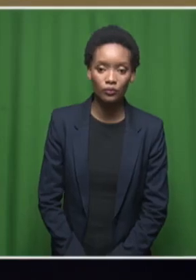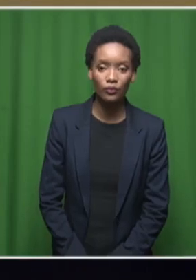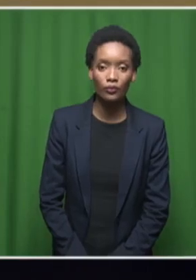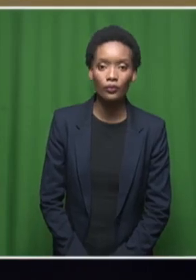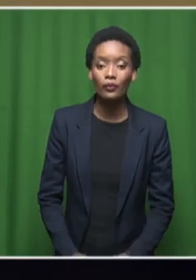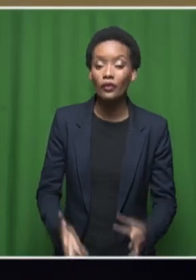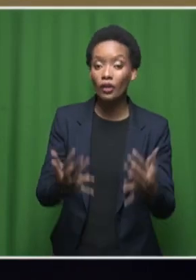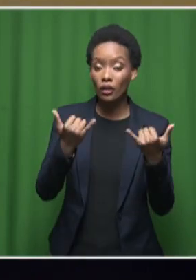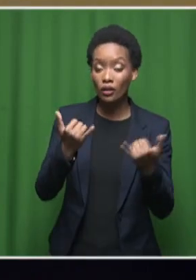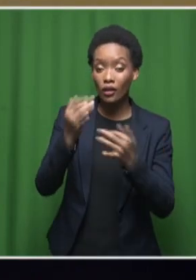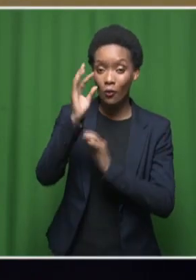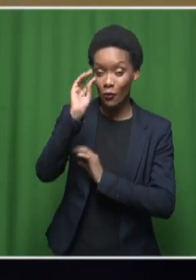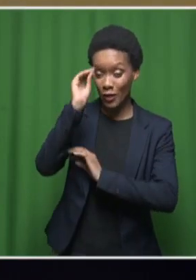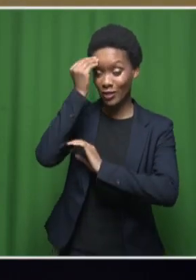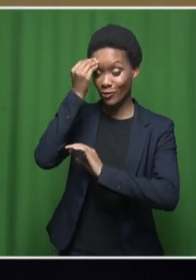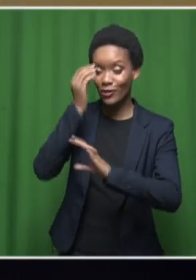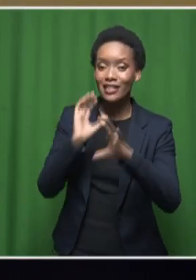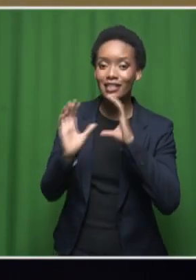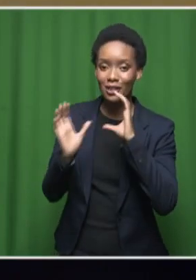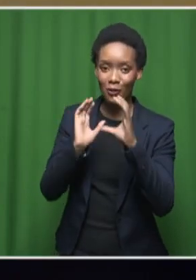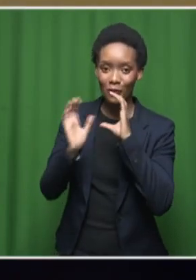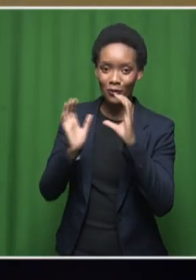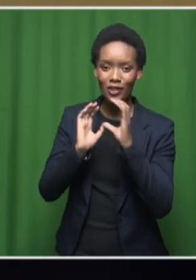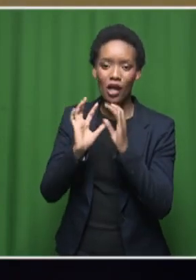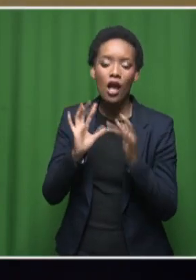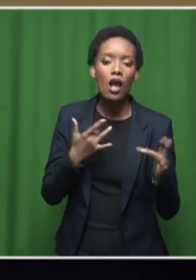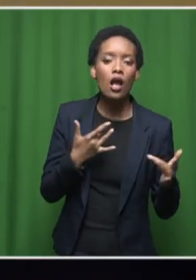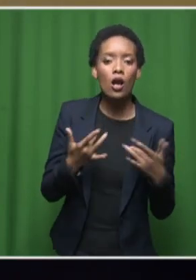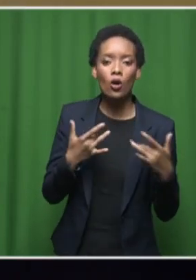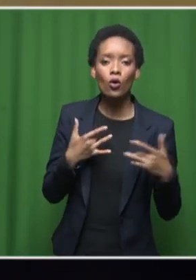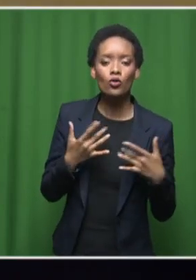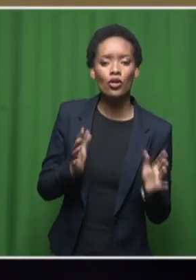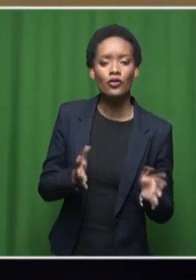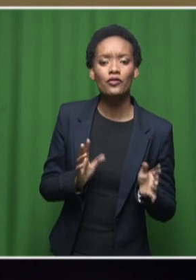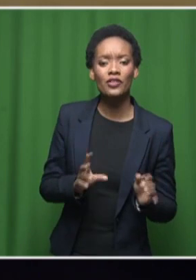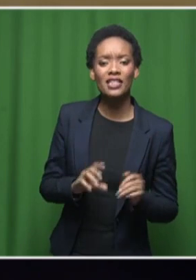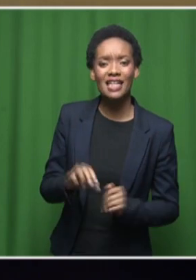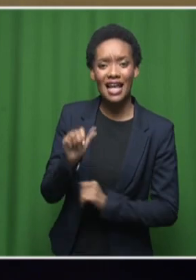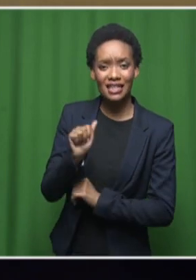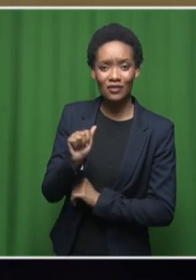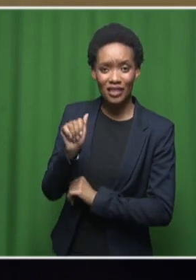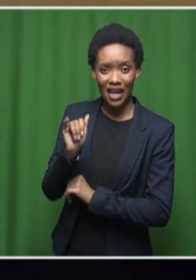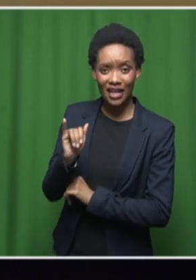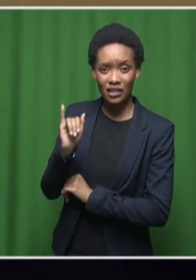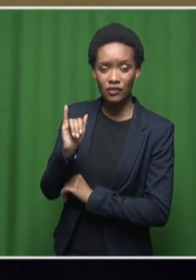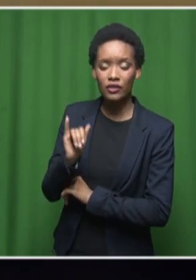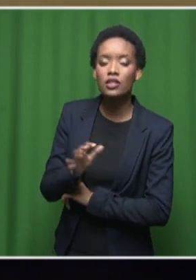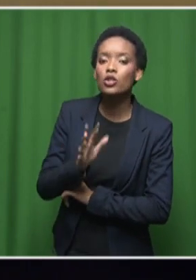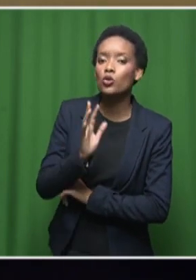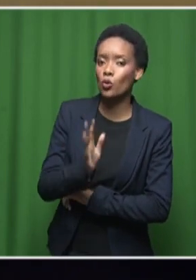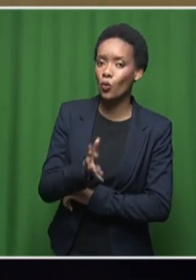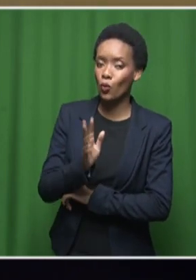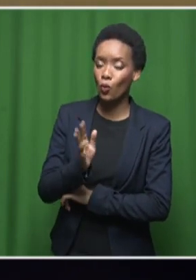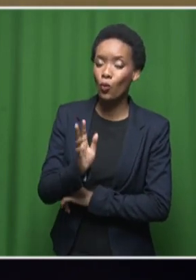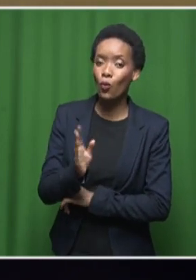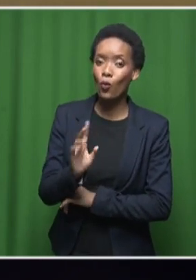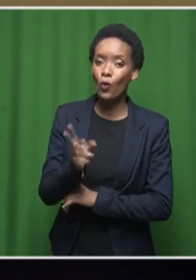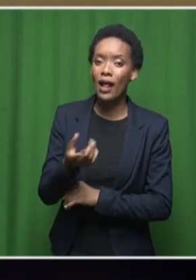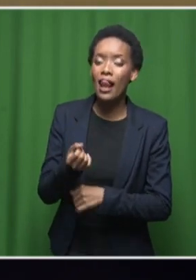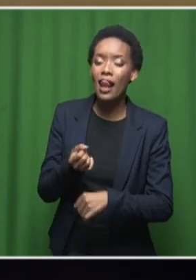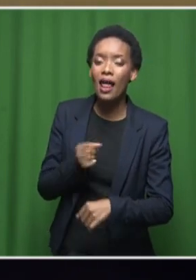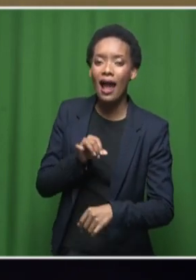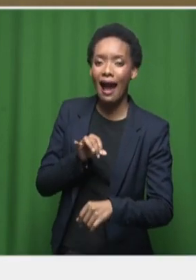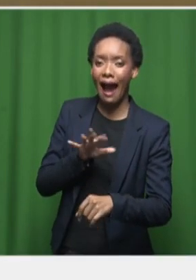Now, here's an interesting conversation. Concerns have been raised that artificial intelligence will cause significant harm to the